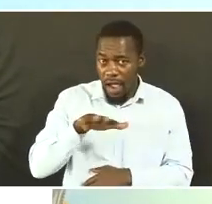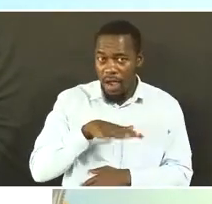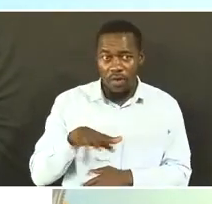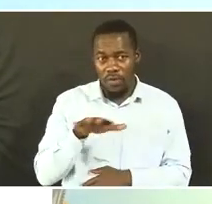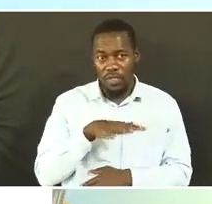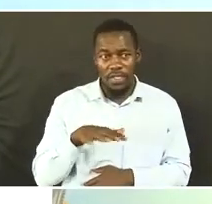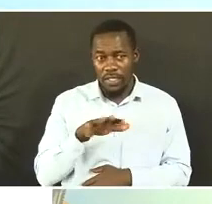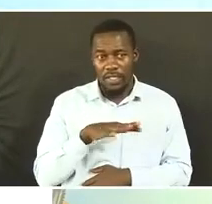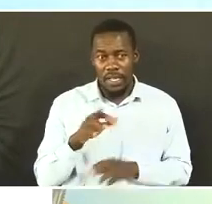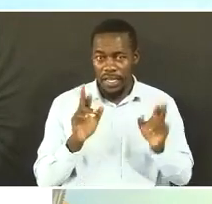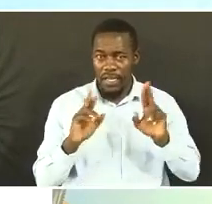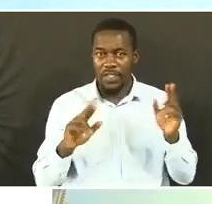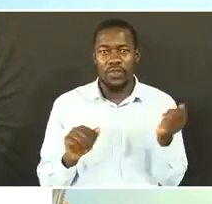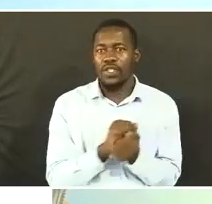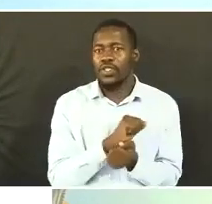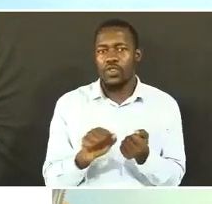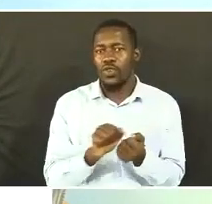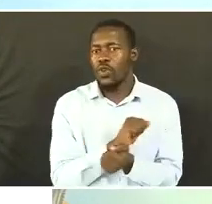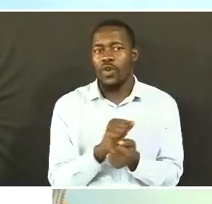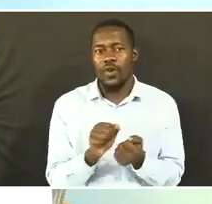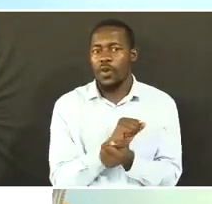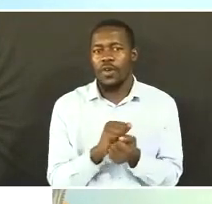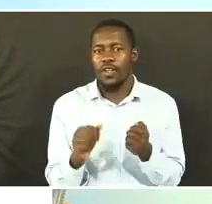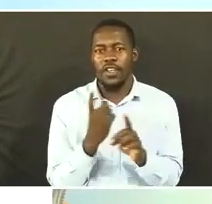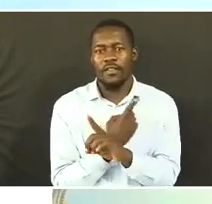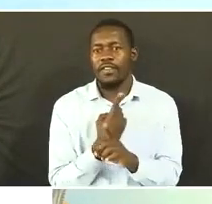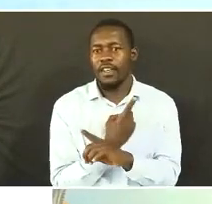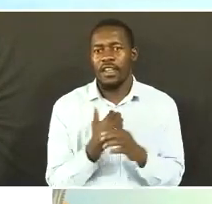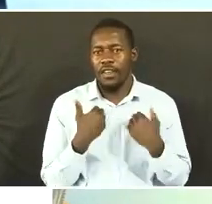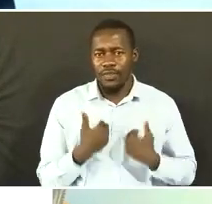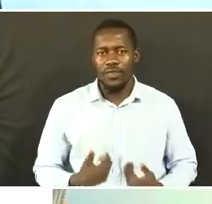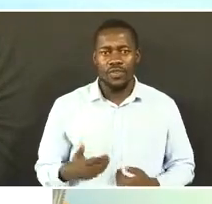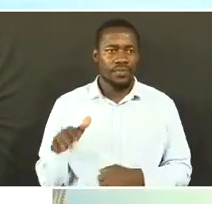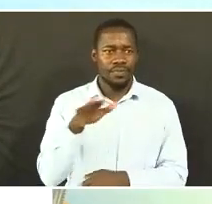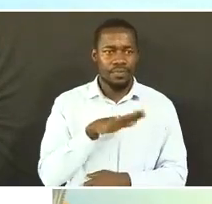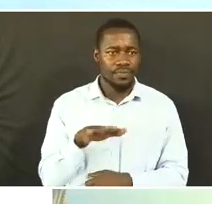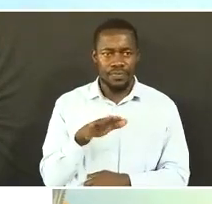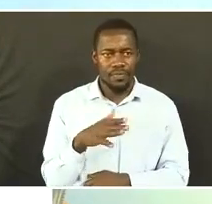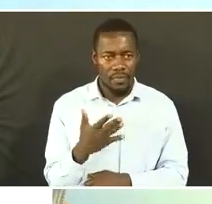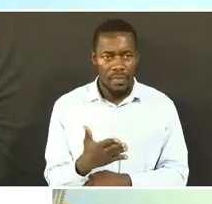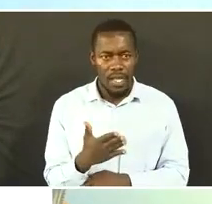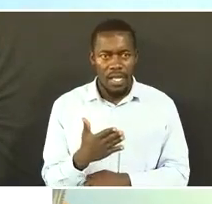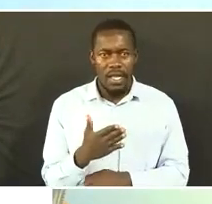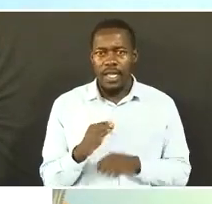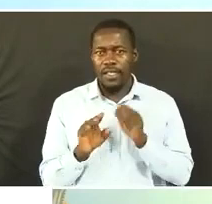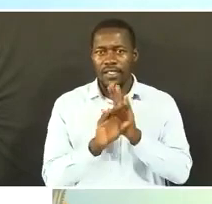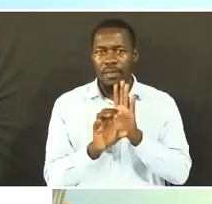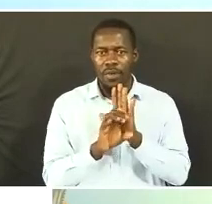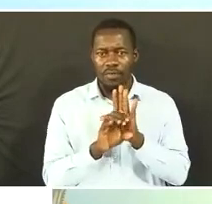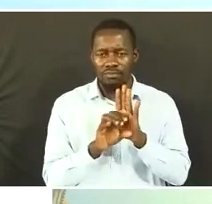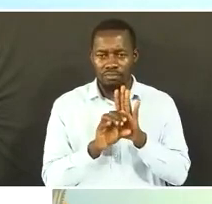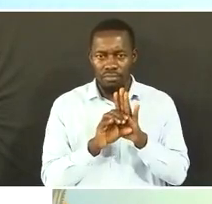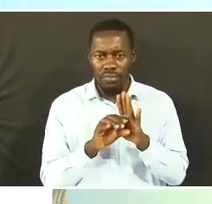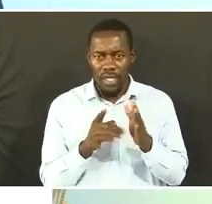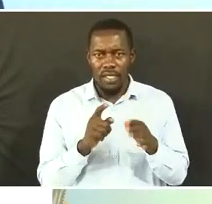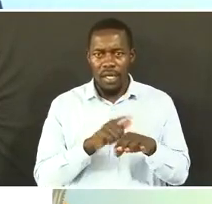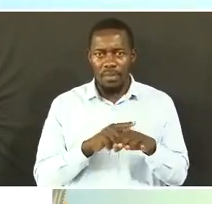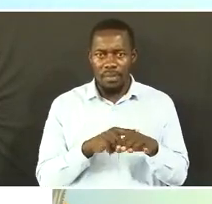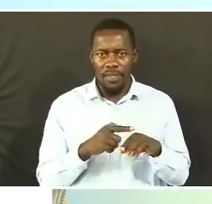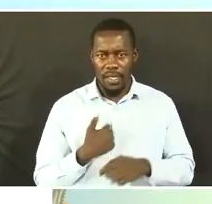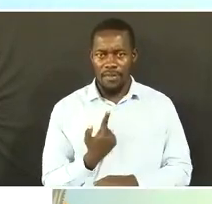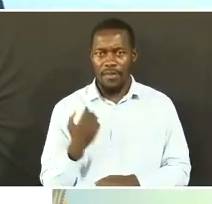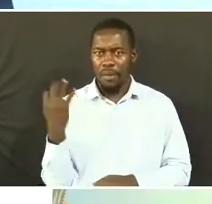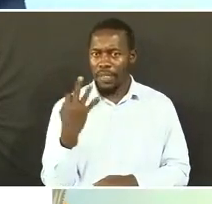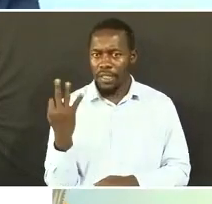this be done? A text has come and it flickers as a notification saying, so and so reacted to your message.